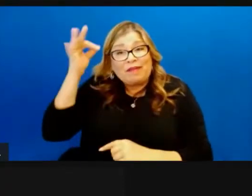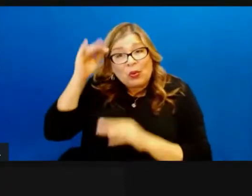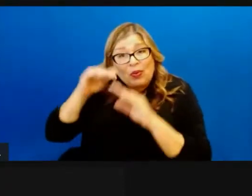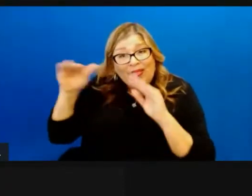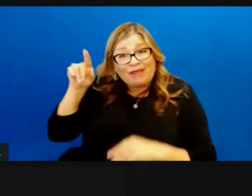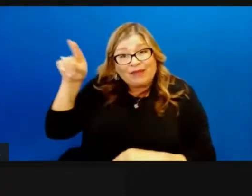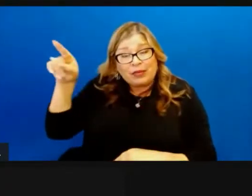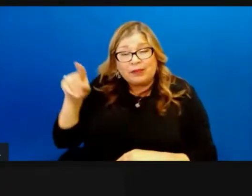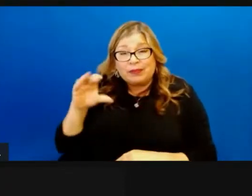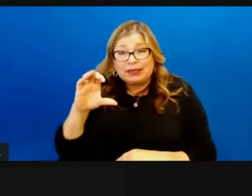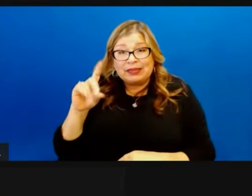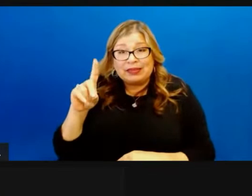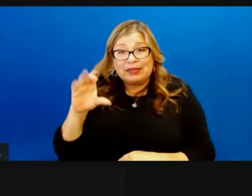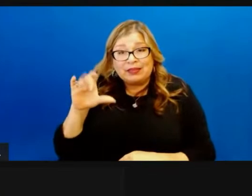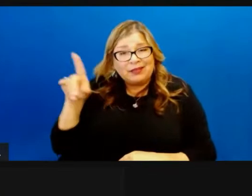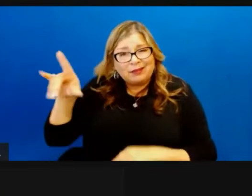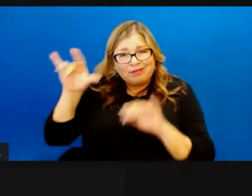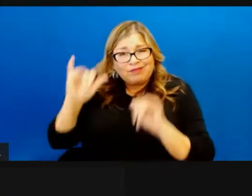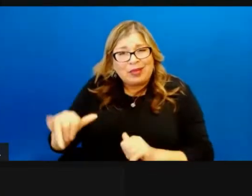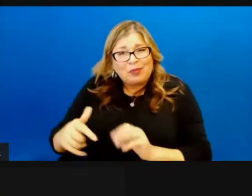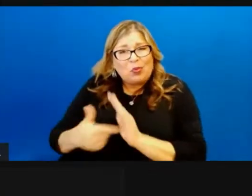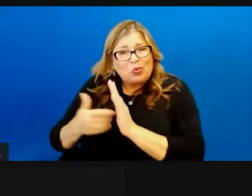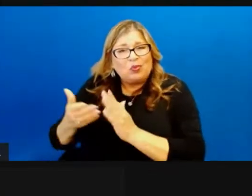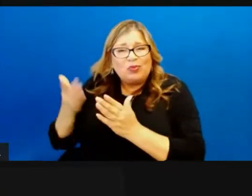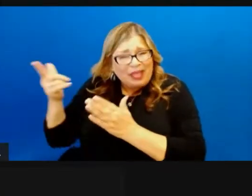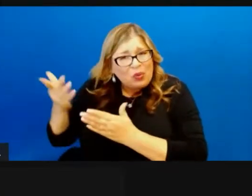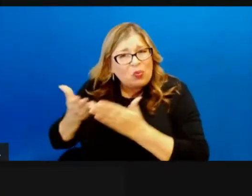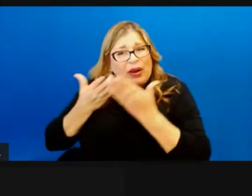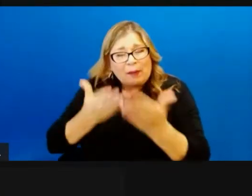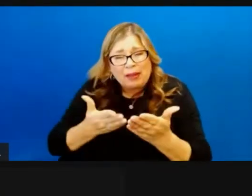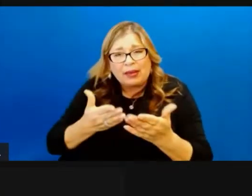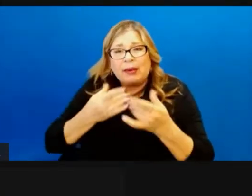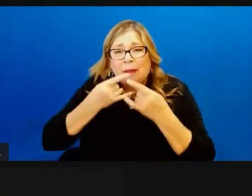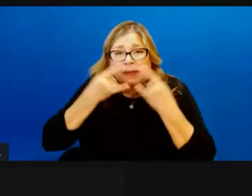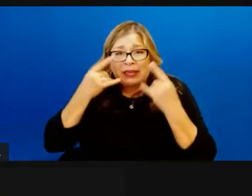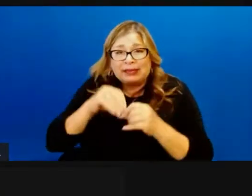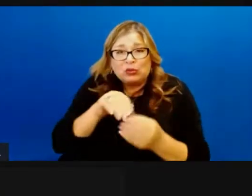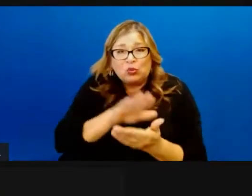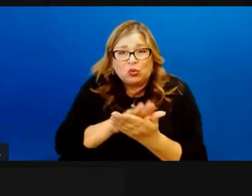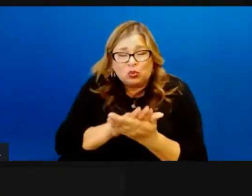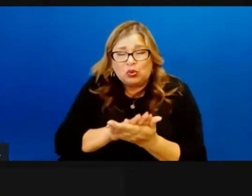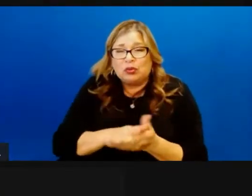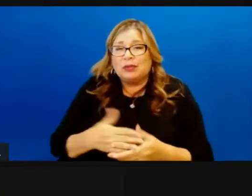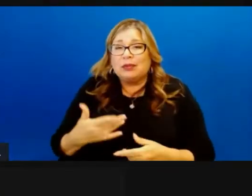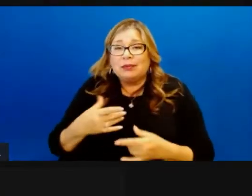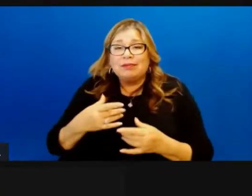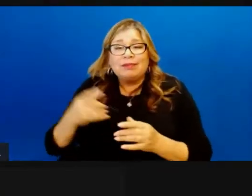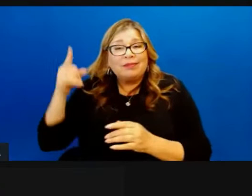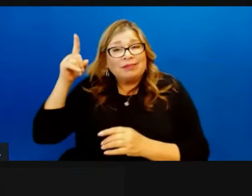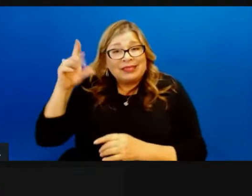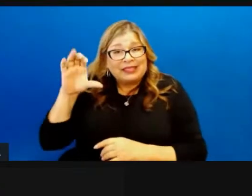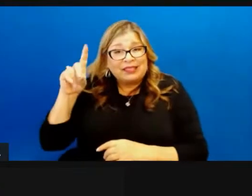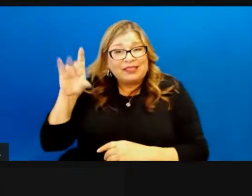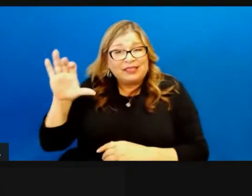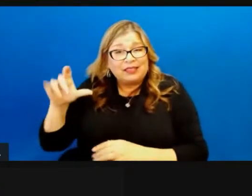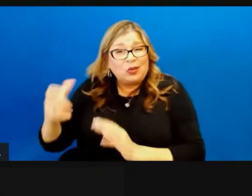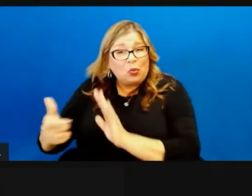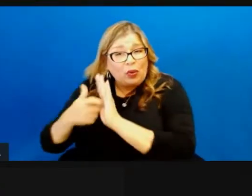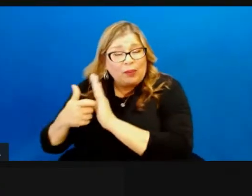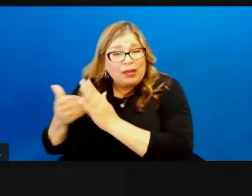schools, masks in certain other places, that it's important that we take all of that into account.